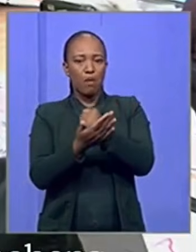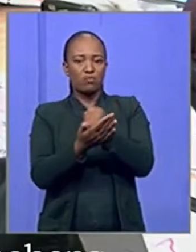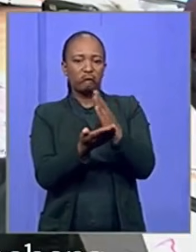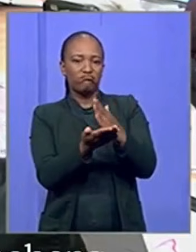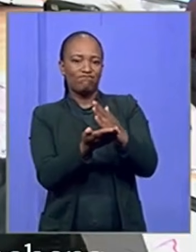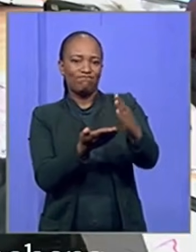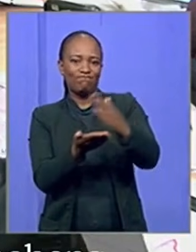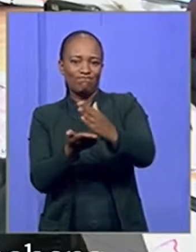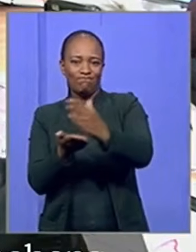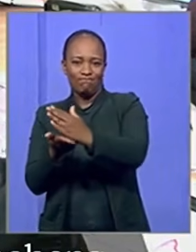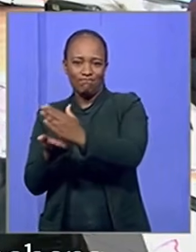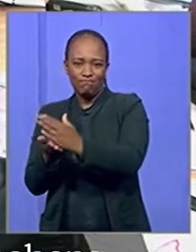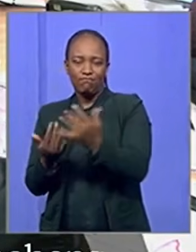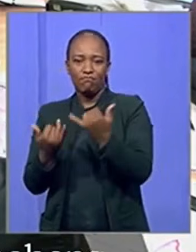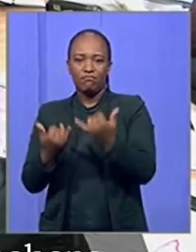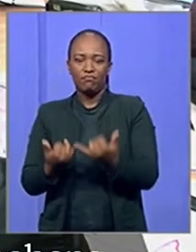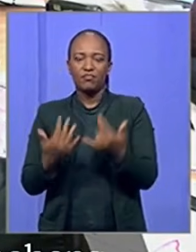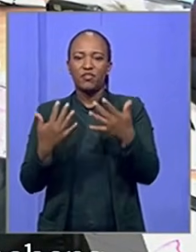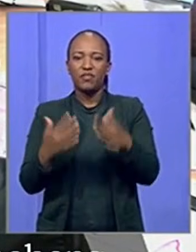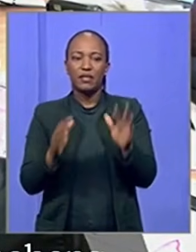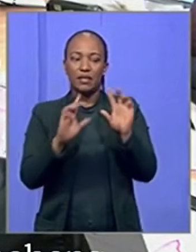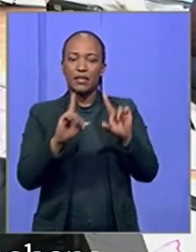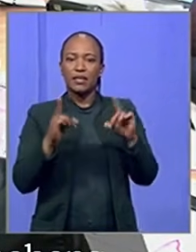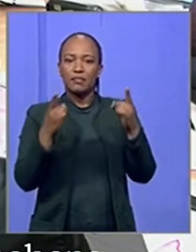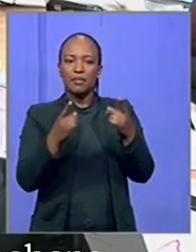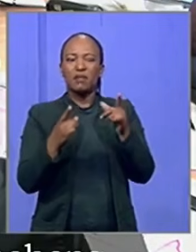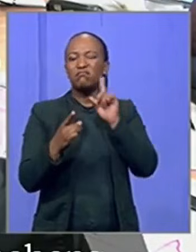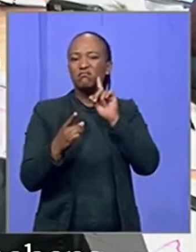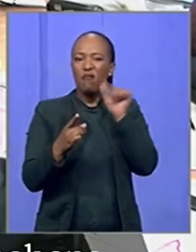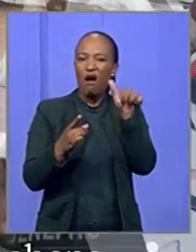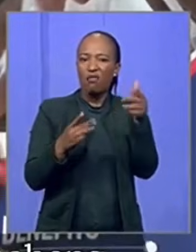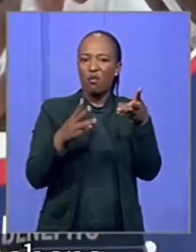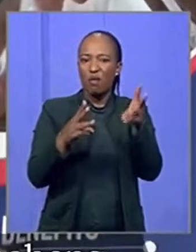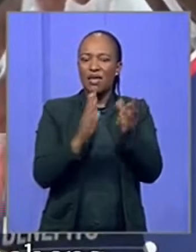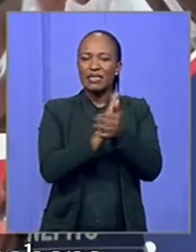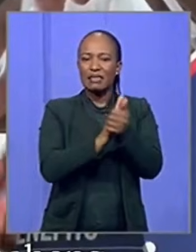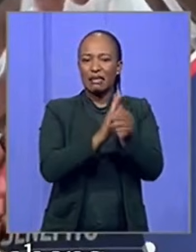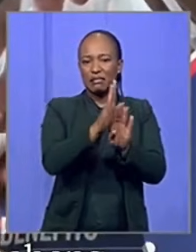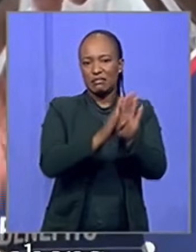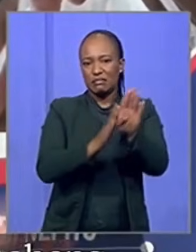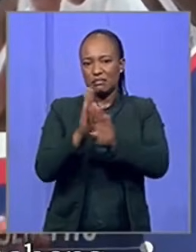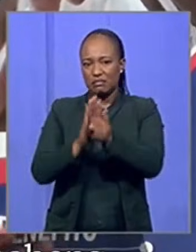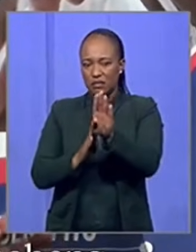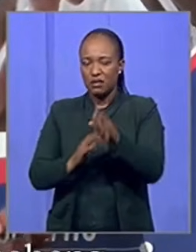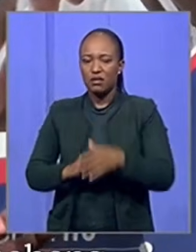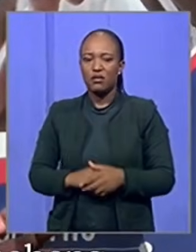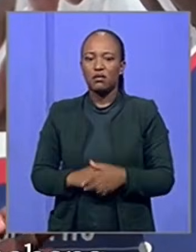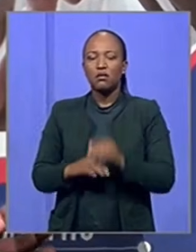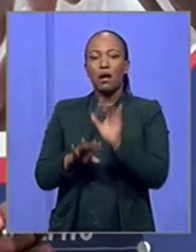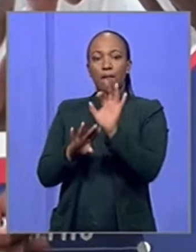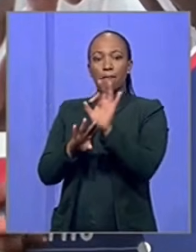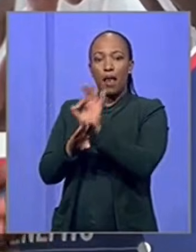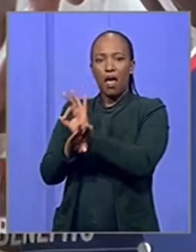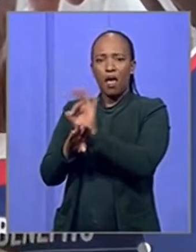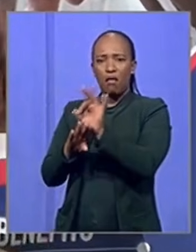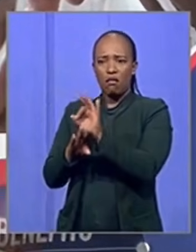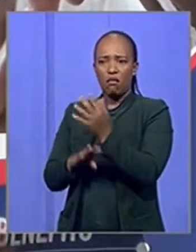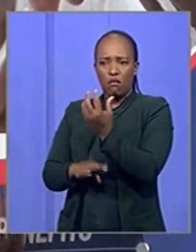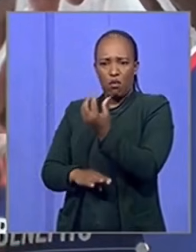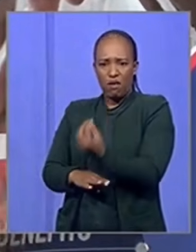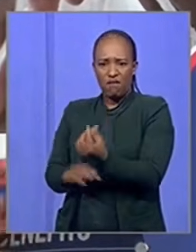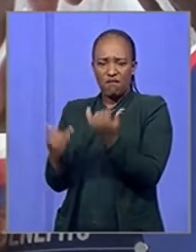ya ditsebo tse fapaneng tsa mosebetsi e le karolo ya bonamodi ba mmuso. There is a plan which is being put together, which